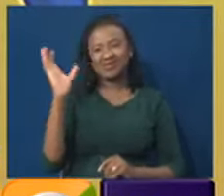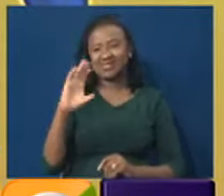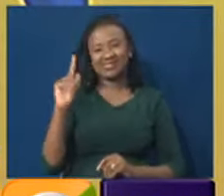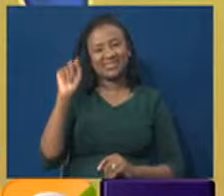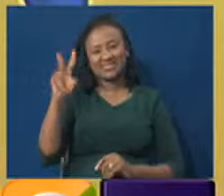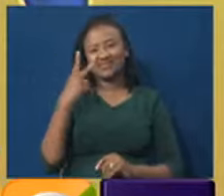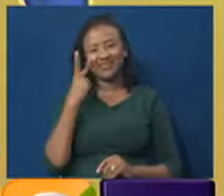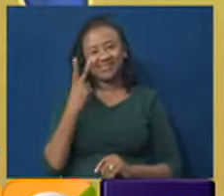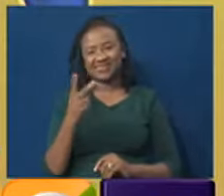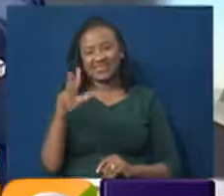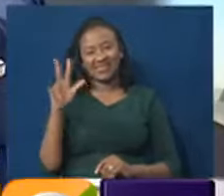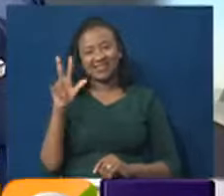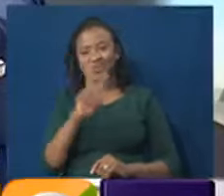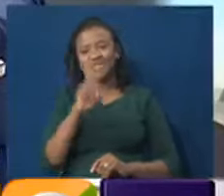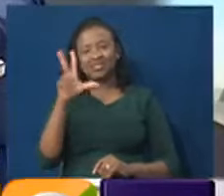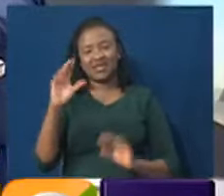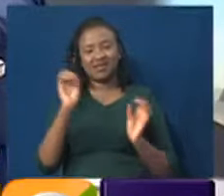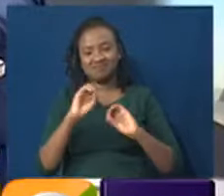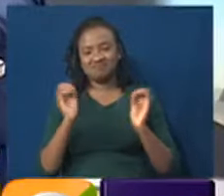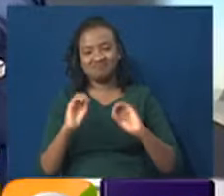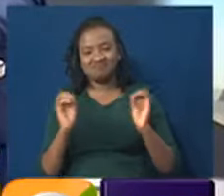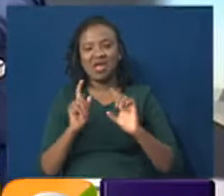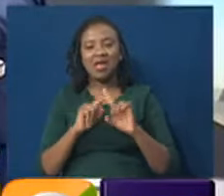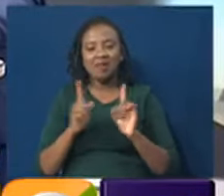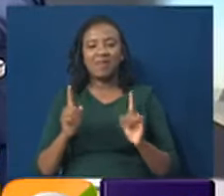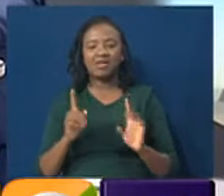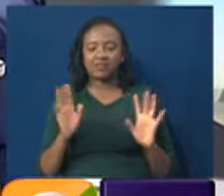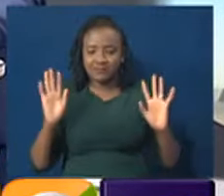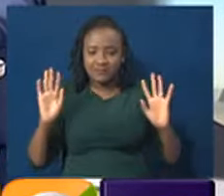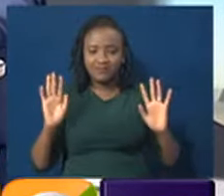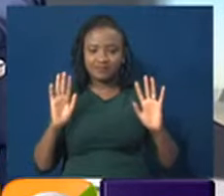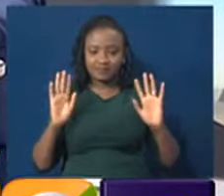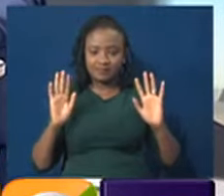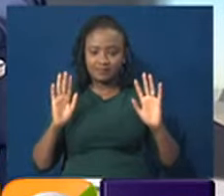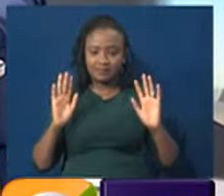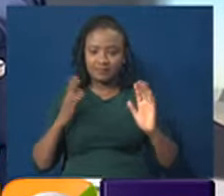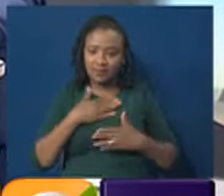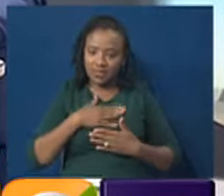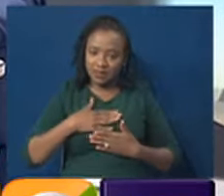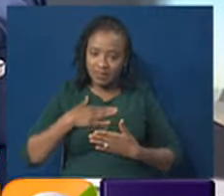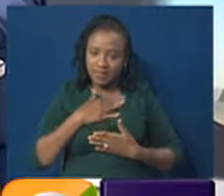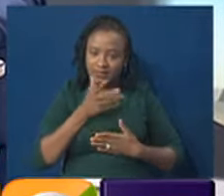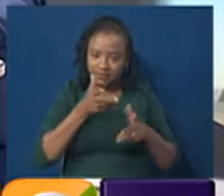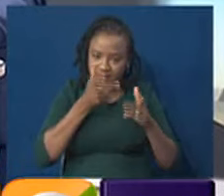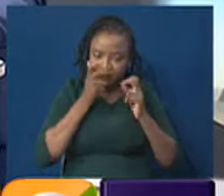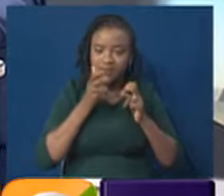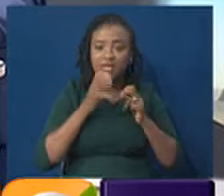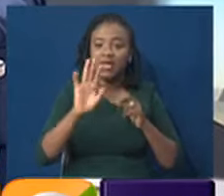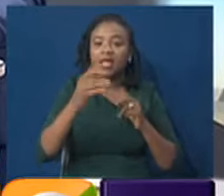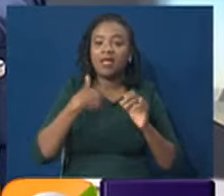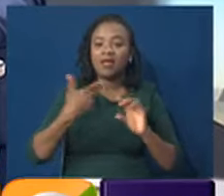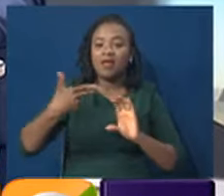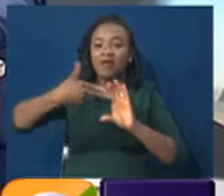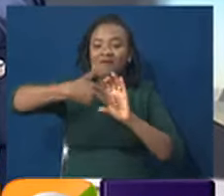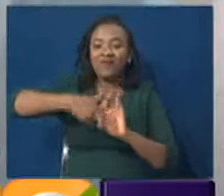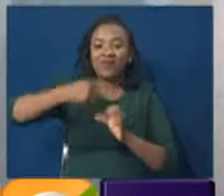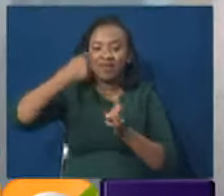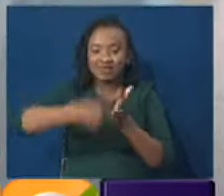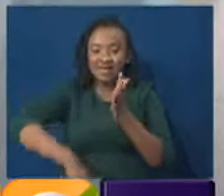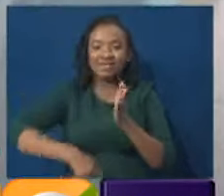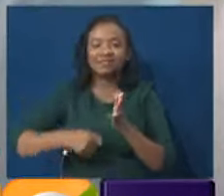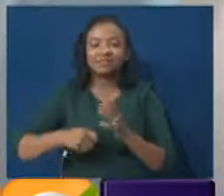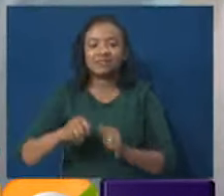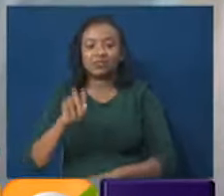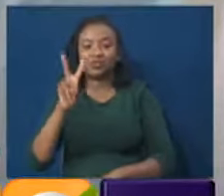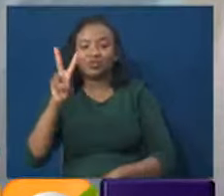not two. Just listen to the question, it'll give you answer. There are levies and taxes on fuel. Two were reduced,